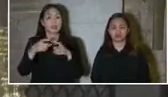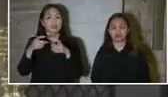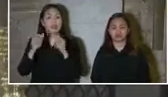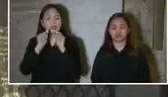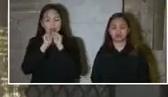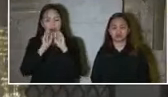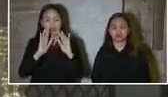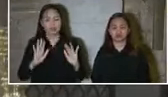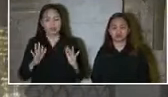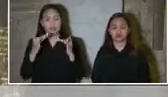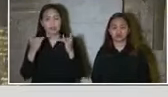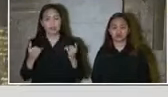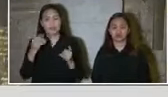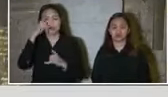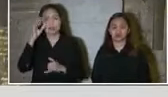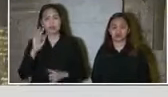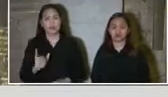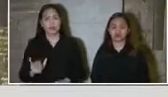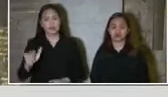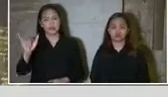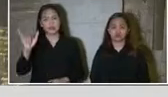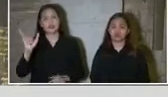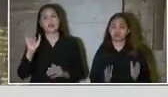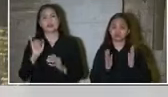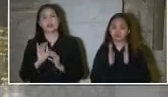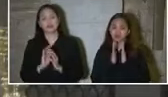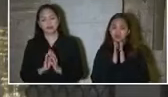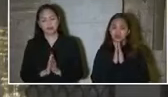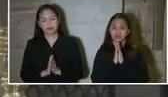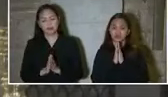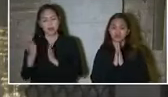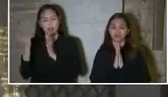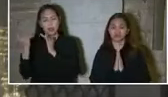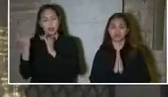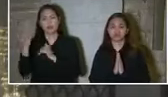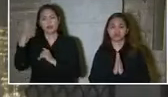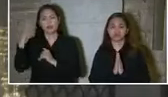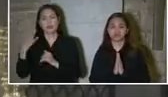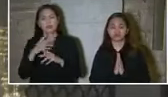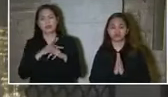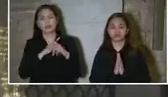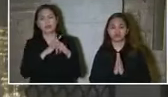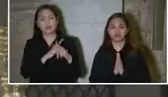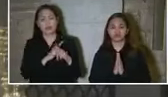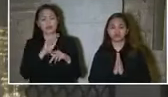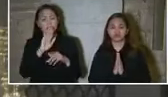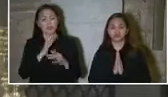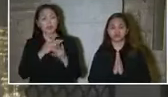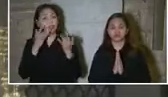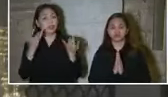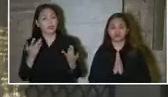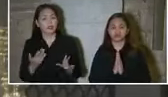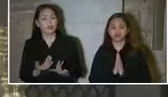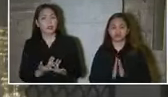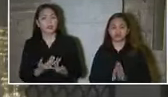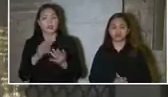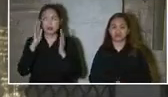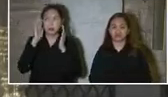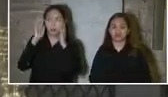blessing now and forever. Amen. May God keep your hearts attentive to His